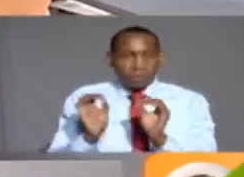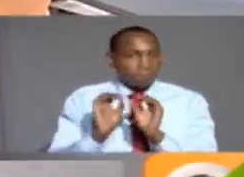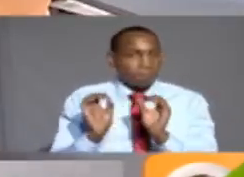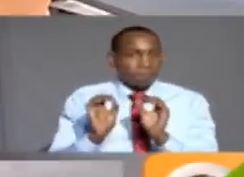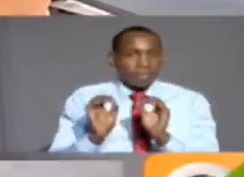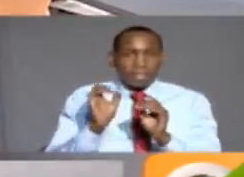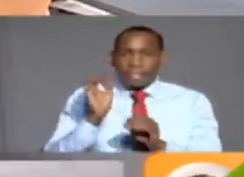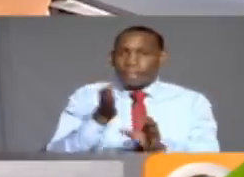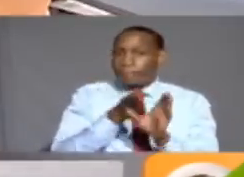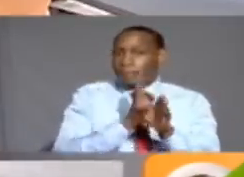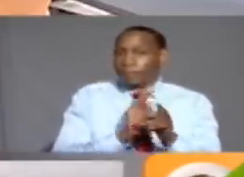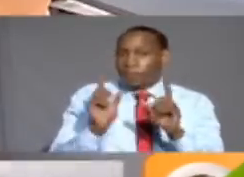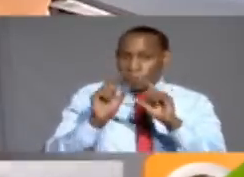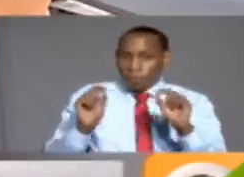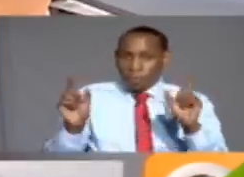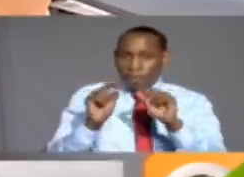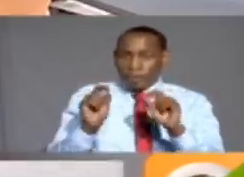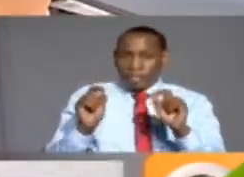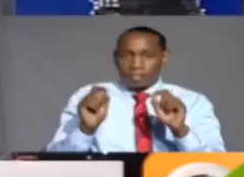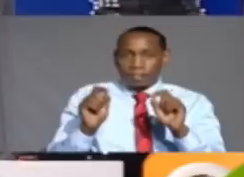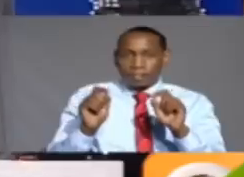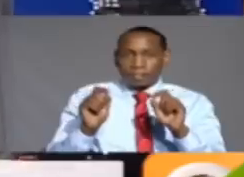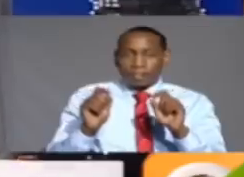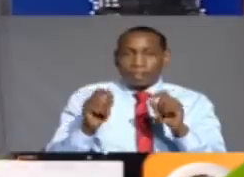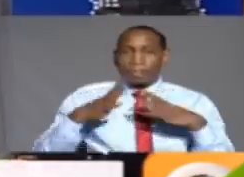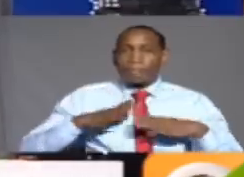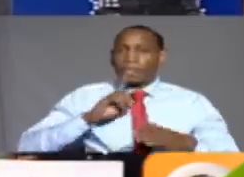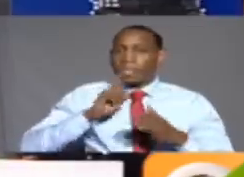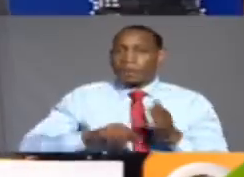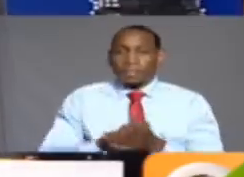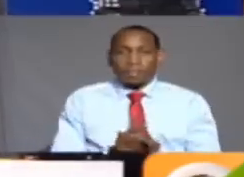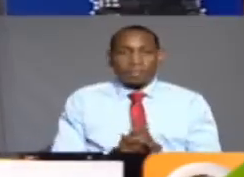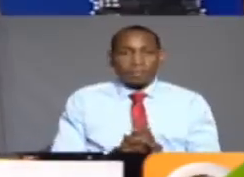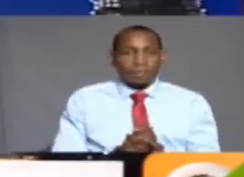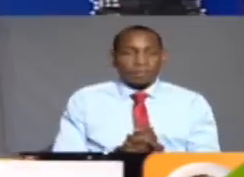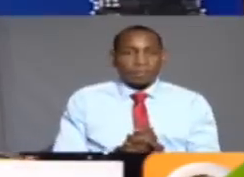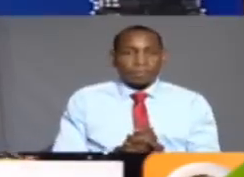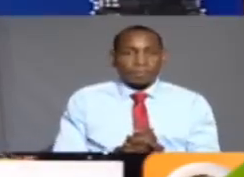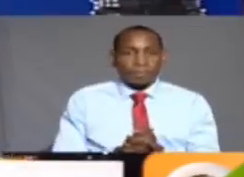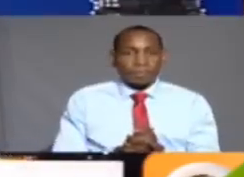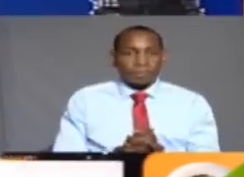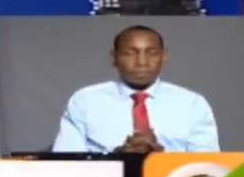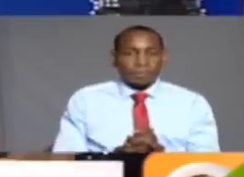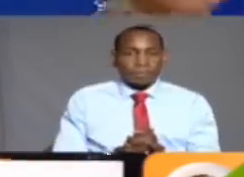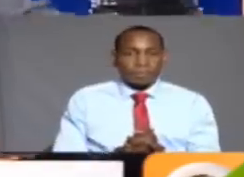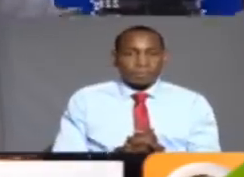even if I withdraw, I'll make an answer to myself because that's what the people are saying. So what I mean? Yeah. That's what people are saying.